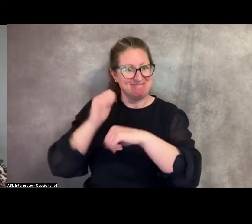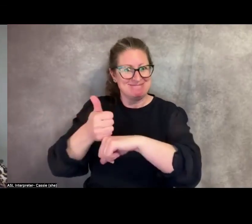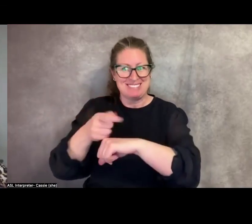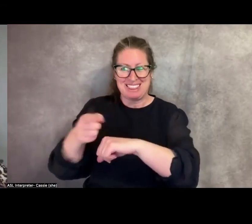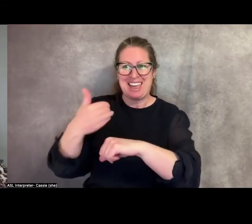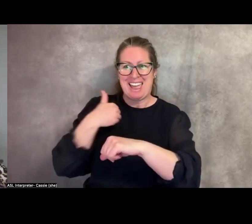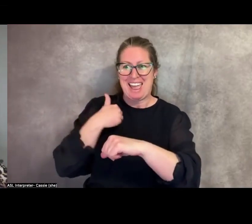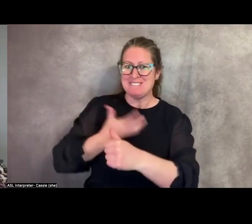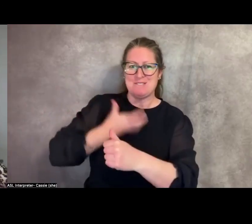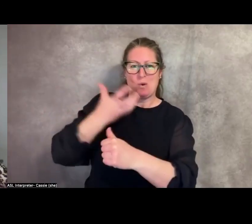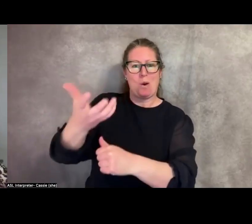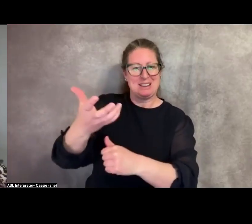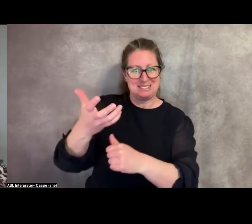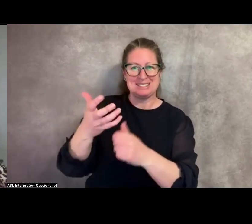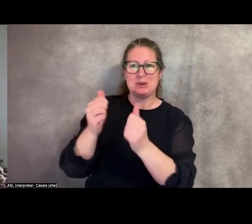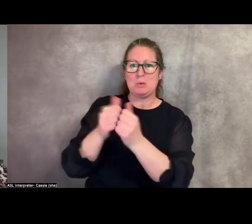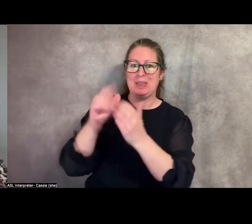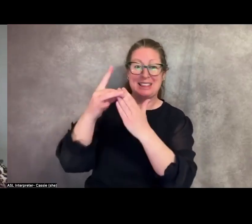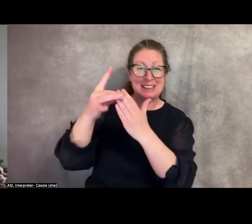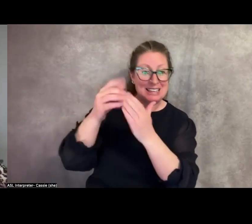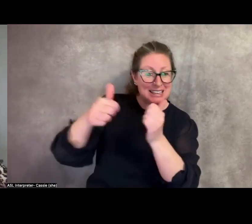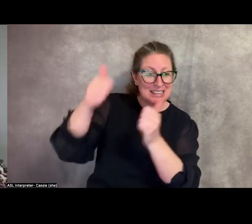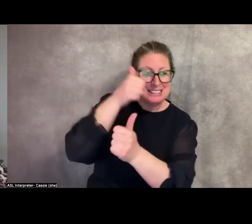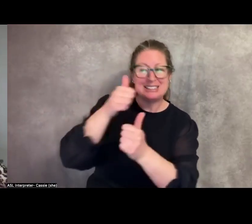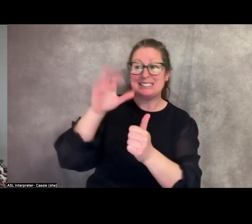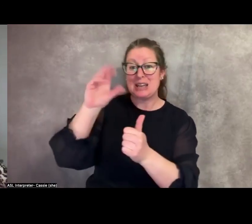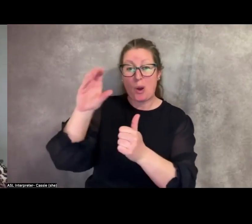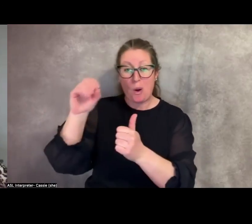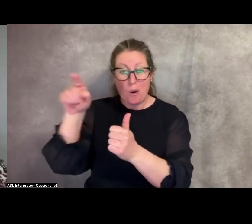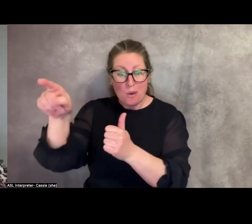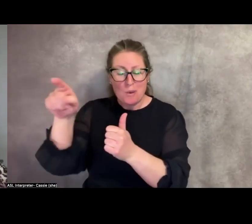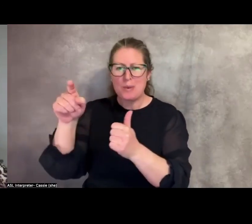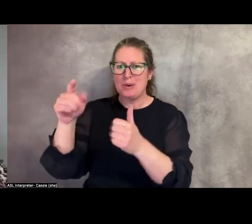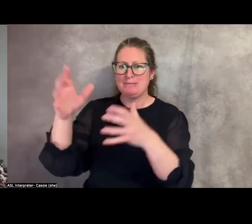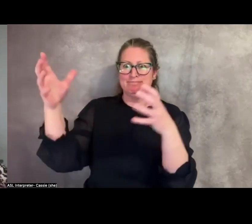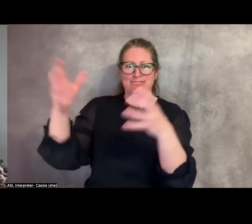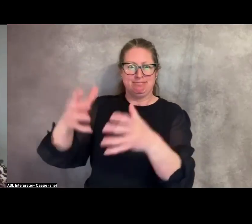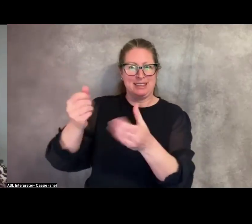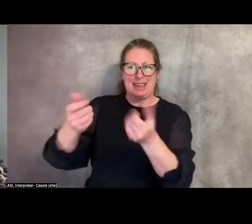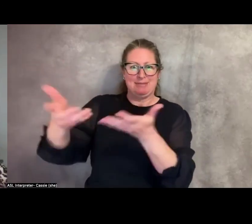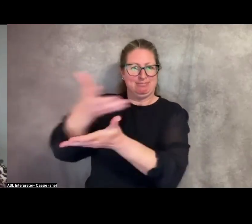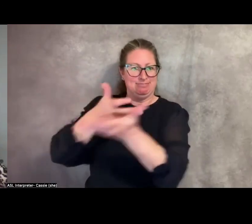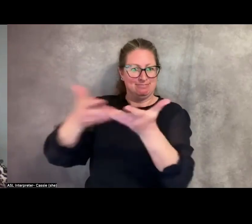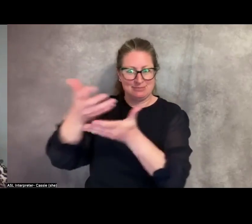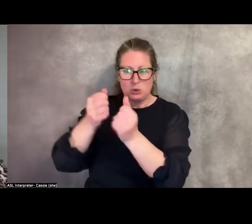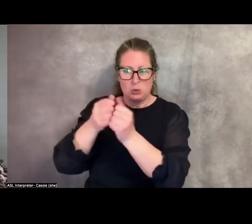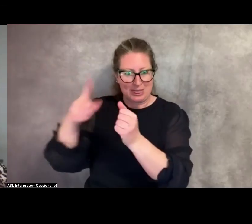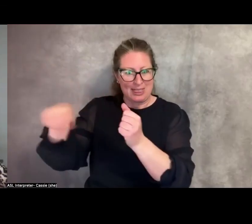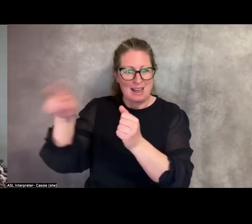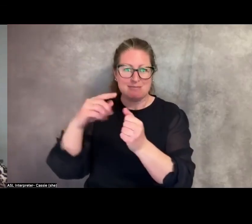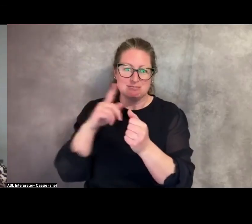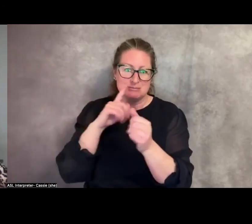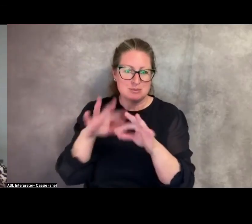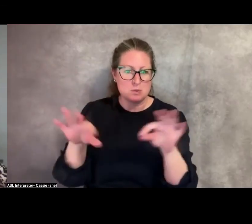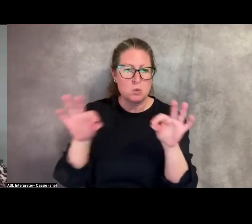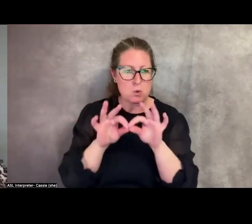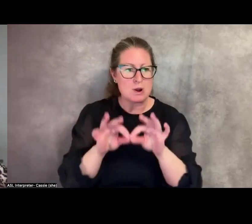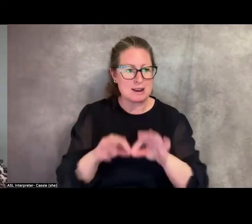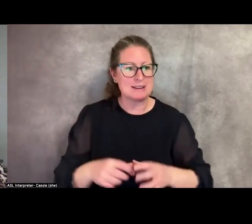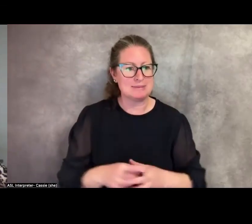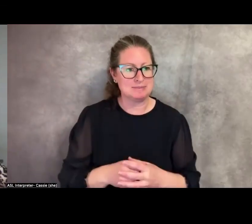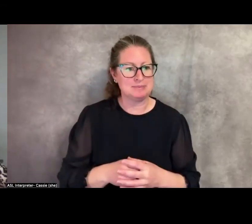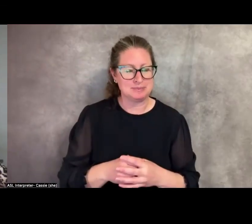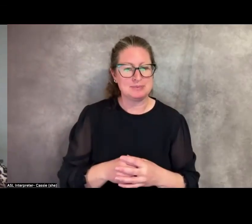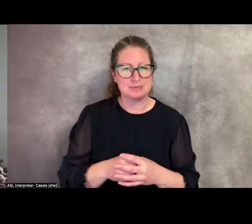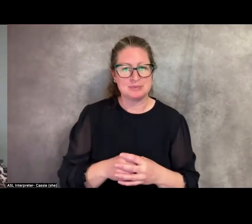with the lead MHWs, with the COO and leadership combined, it's just so important. Also,